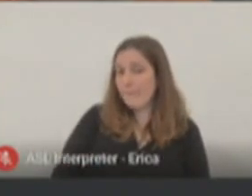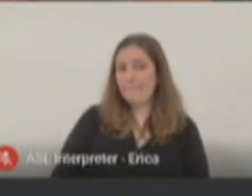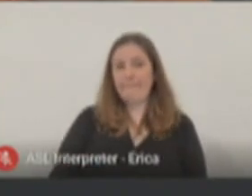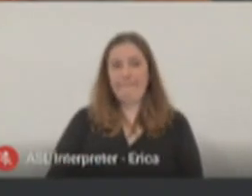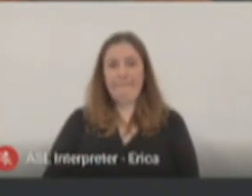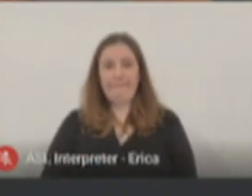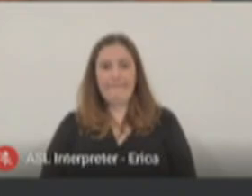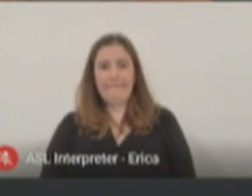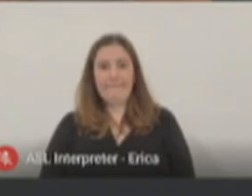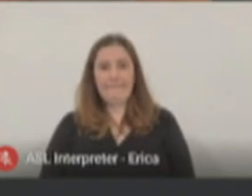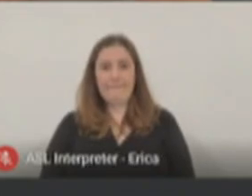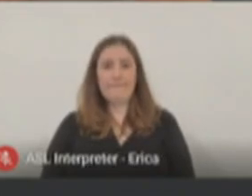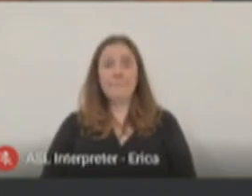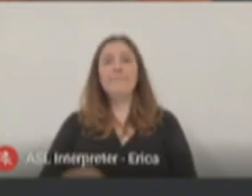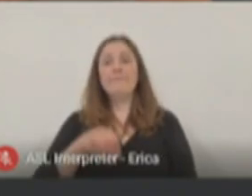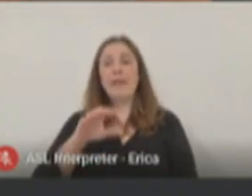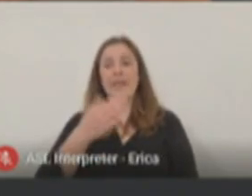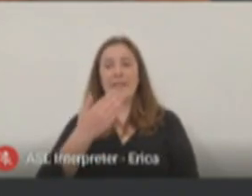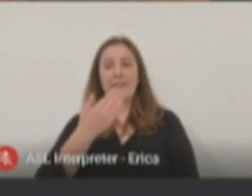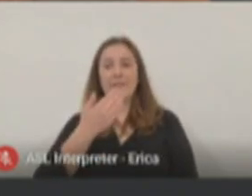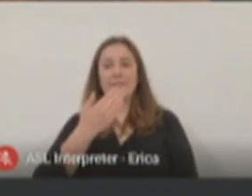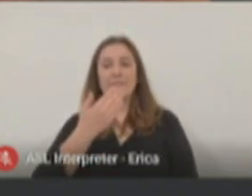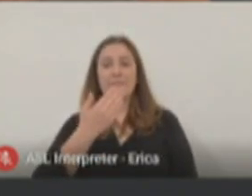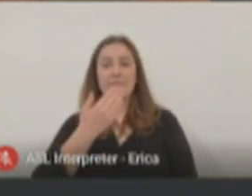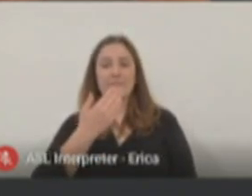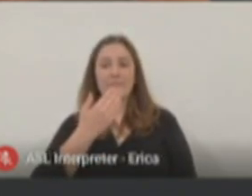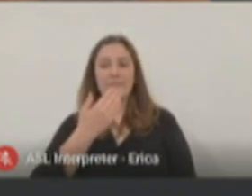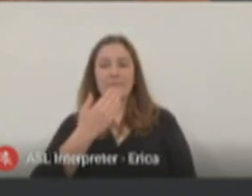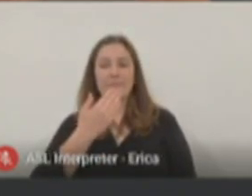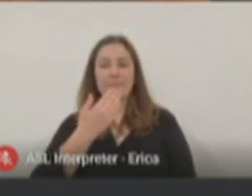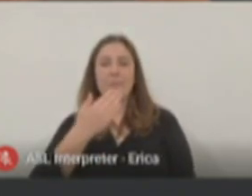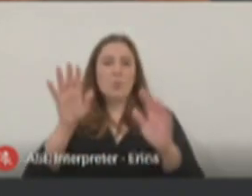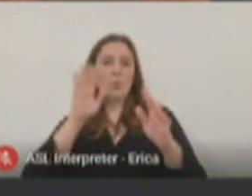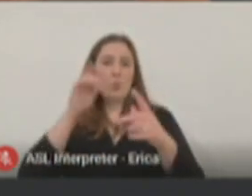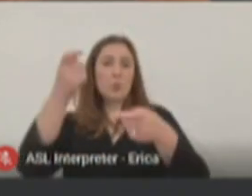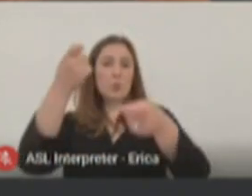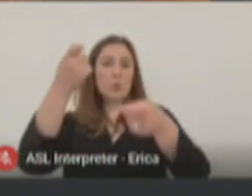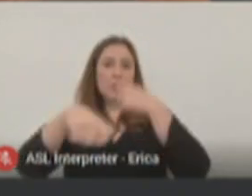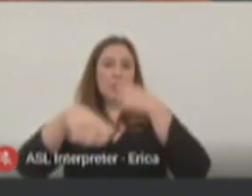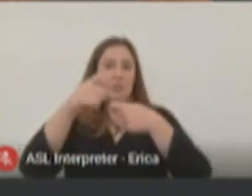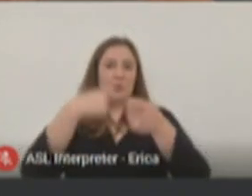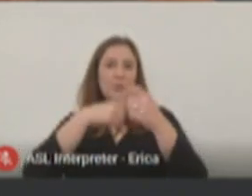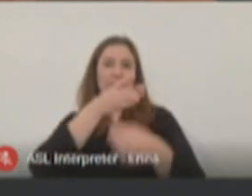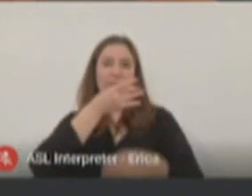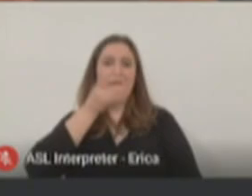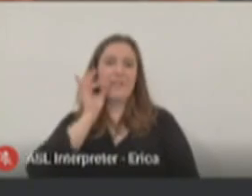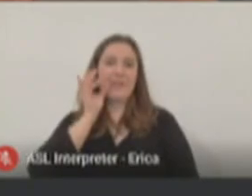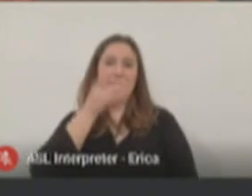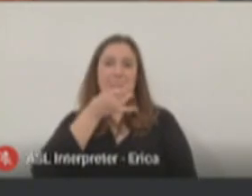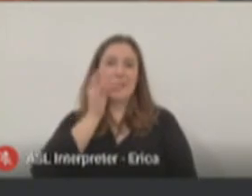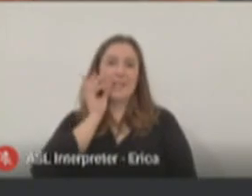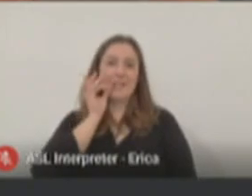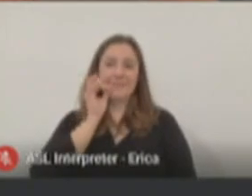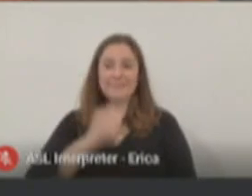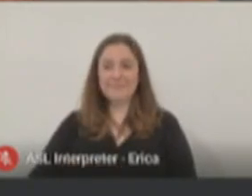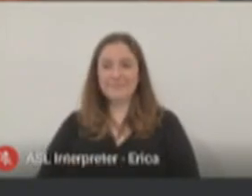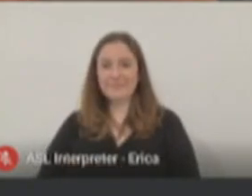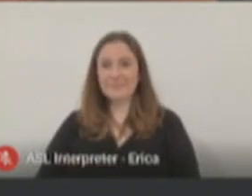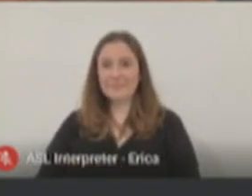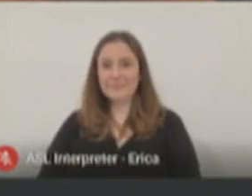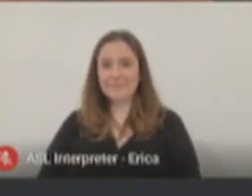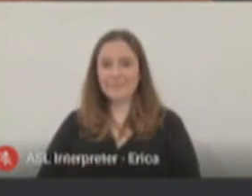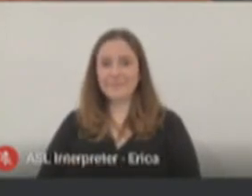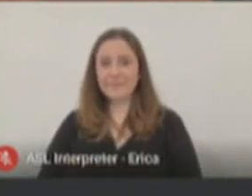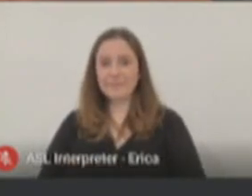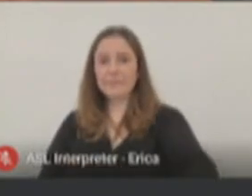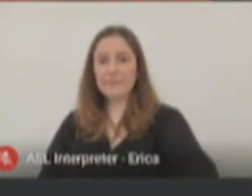Well, thank you for the update and your work, and certainly with the commissioner and her staff's